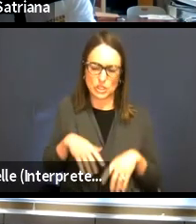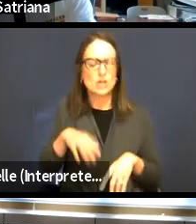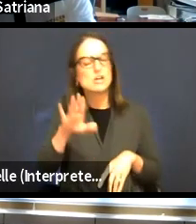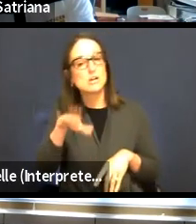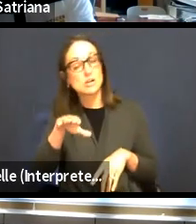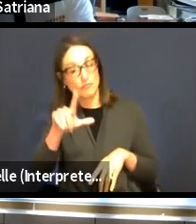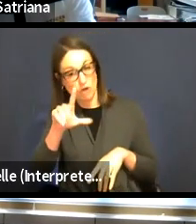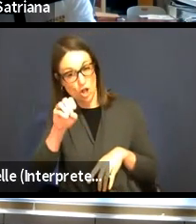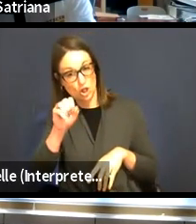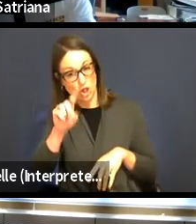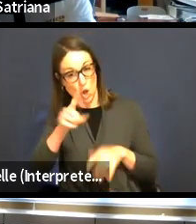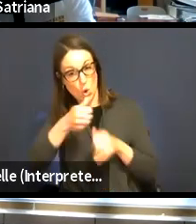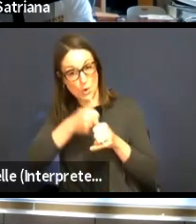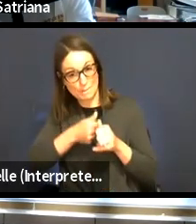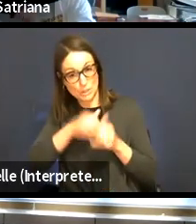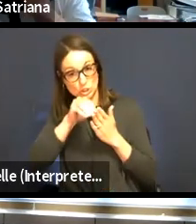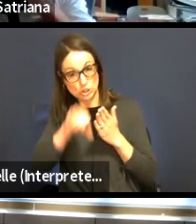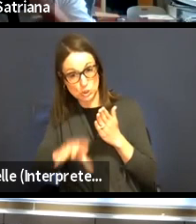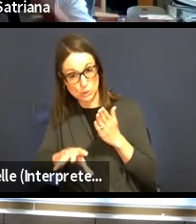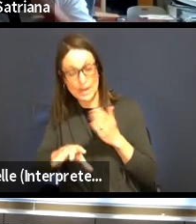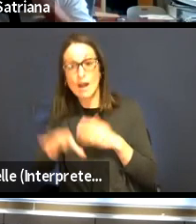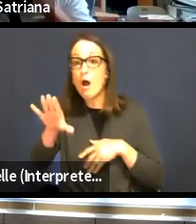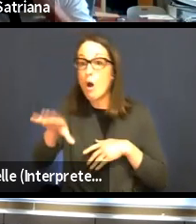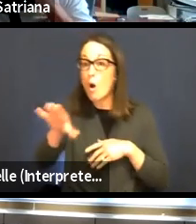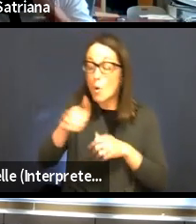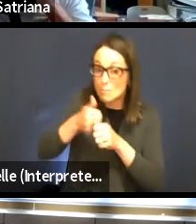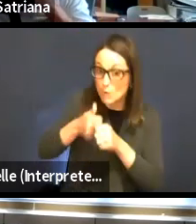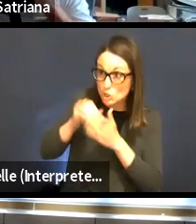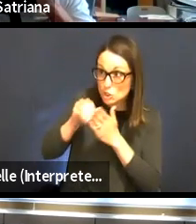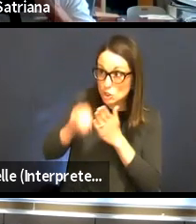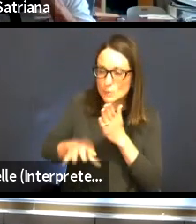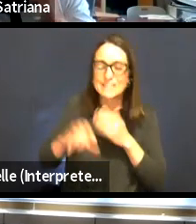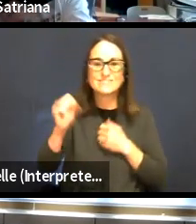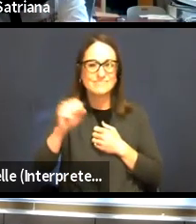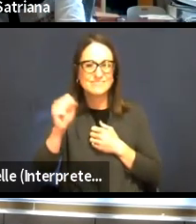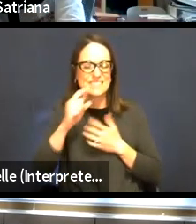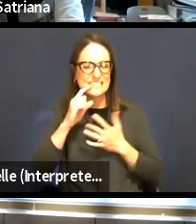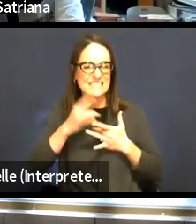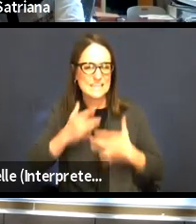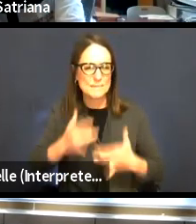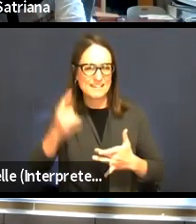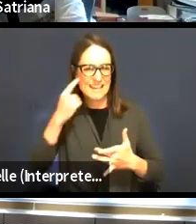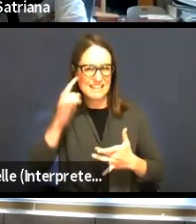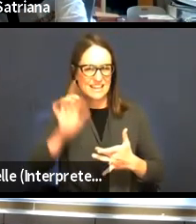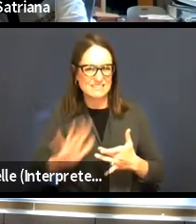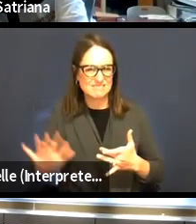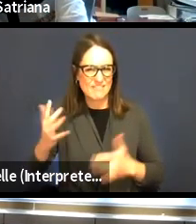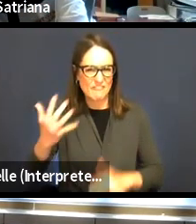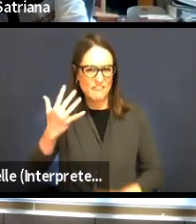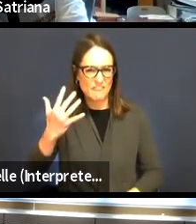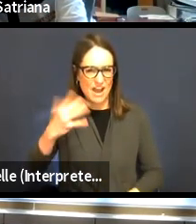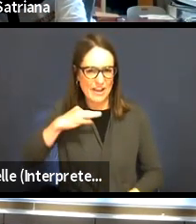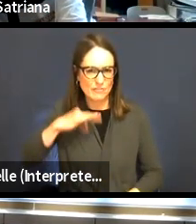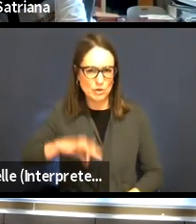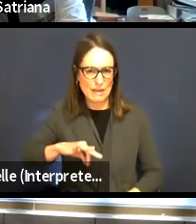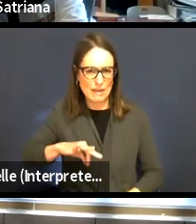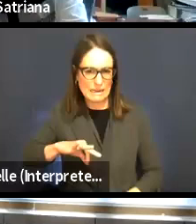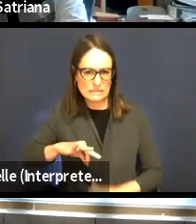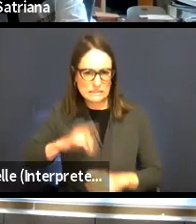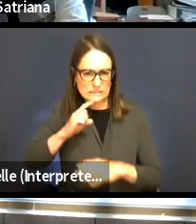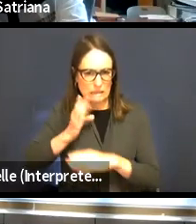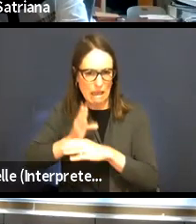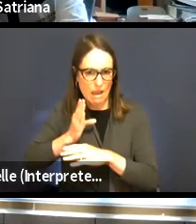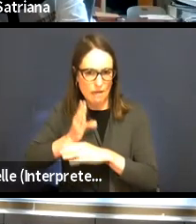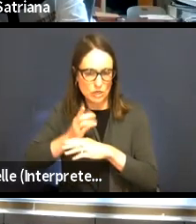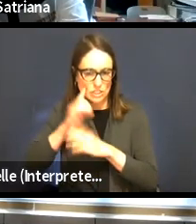per student. So like load per student. typically I think we're around maybe 5 credits per average, 5 credits